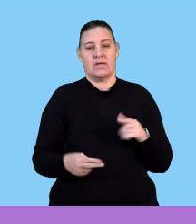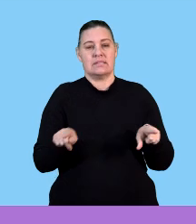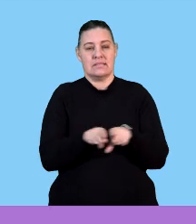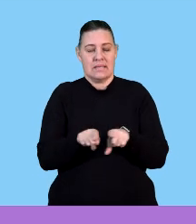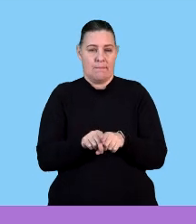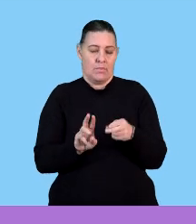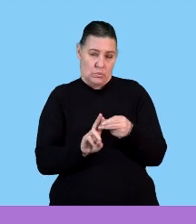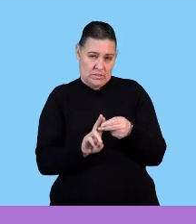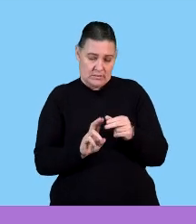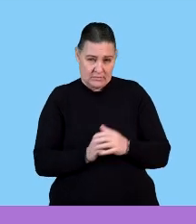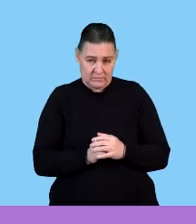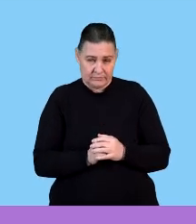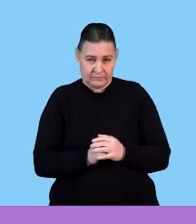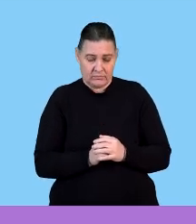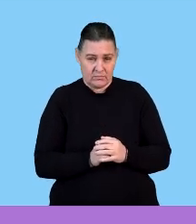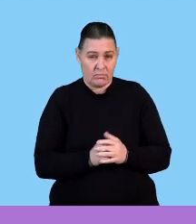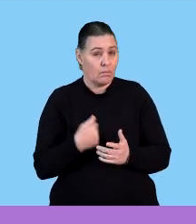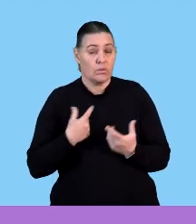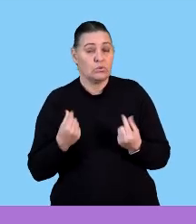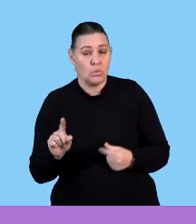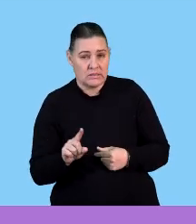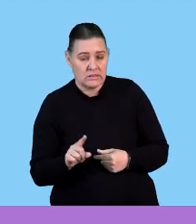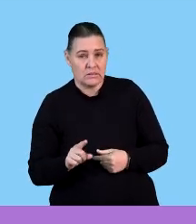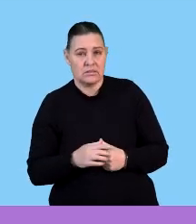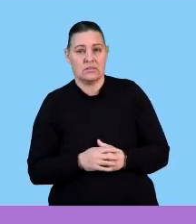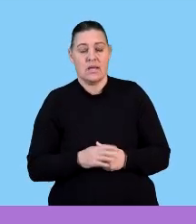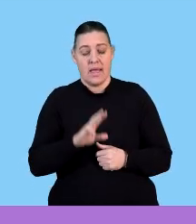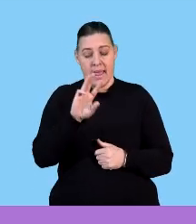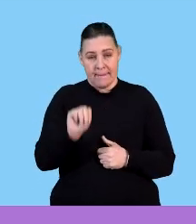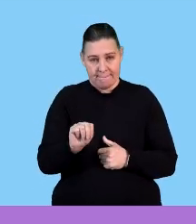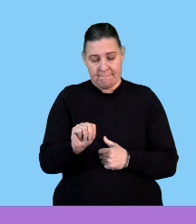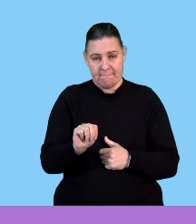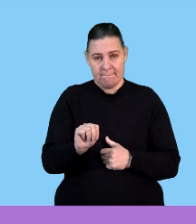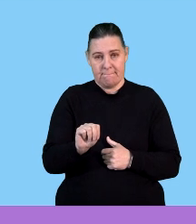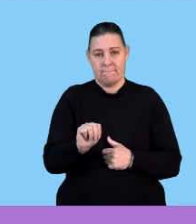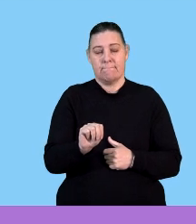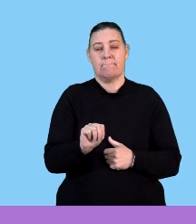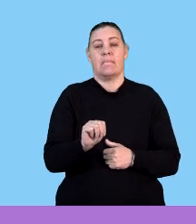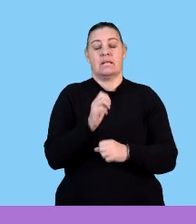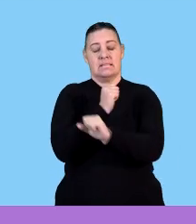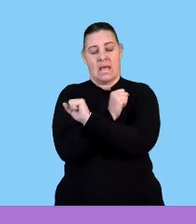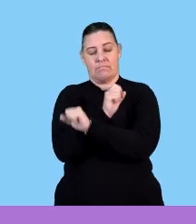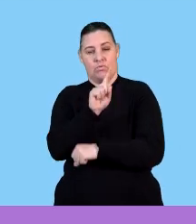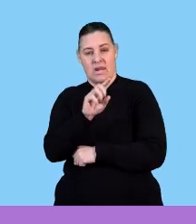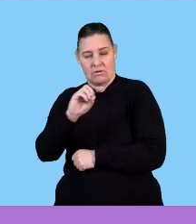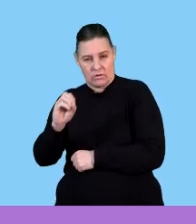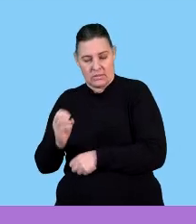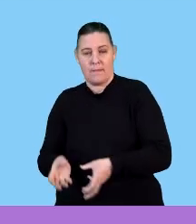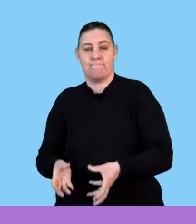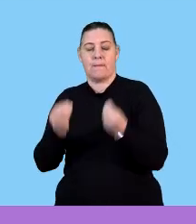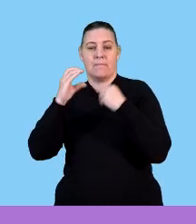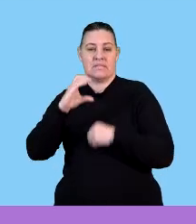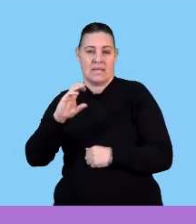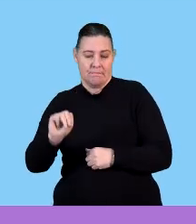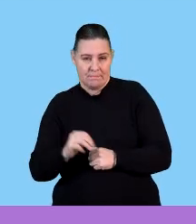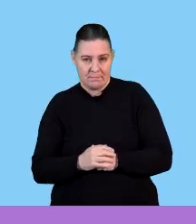to the same unit of measurement. So what I would do is I would convert the meters, times that by 100,